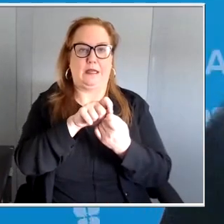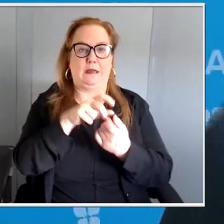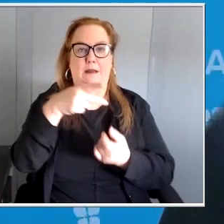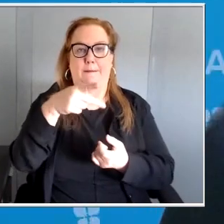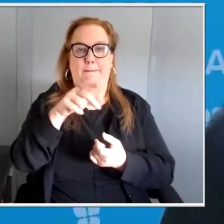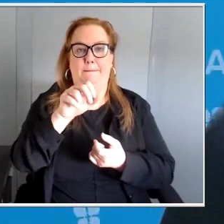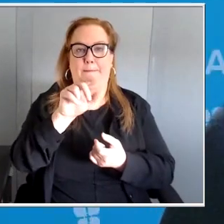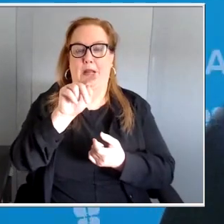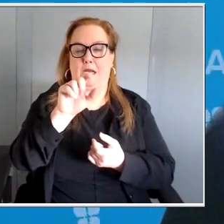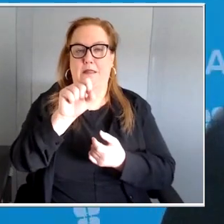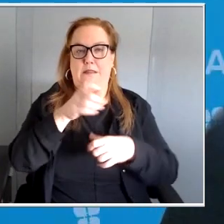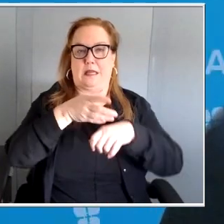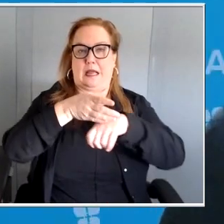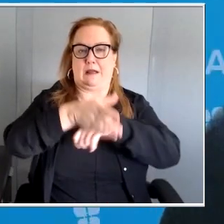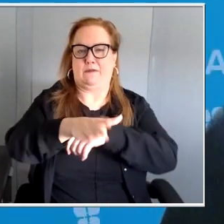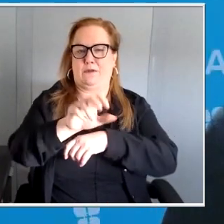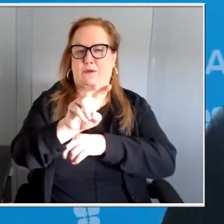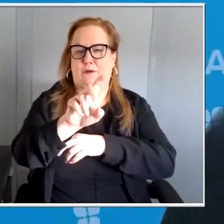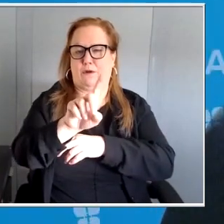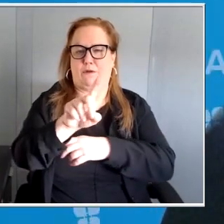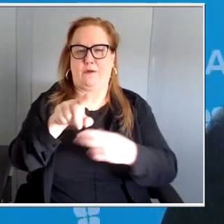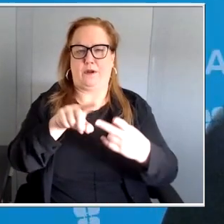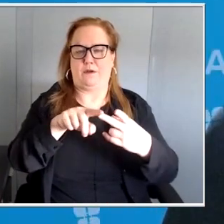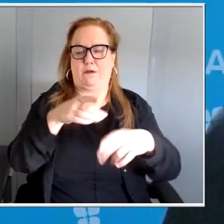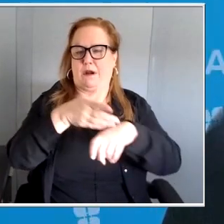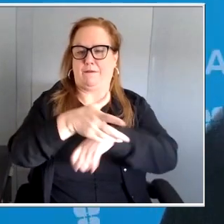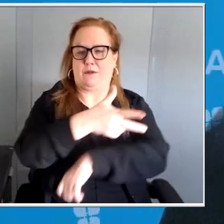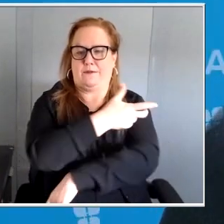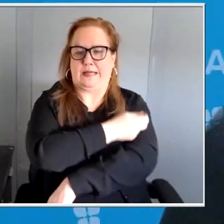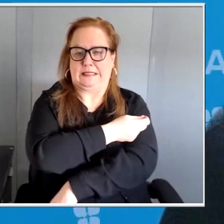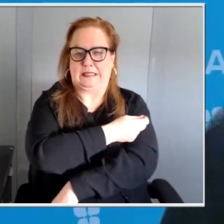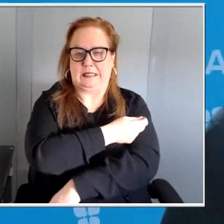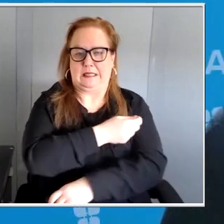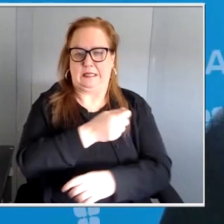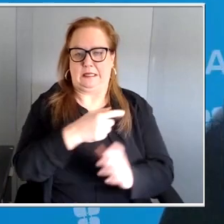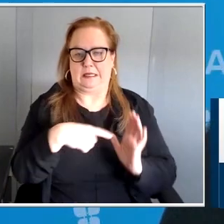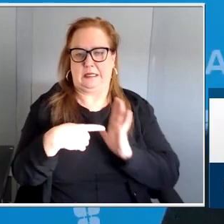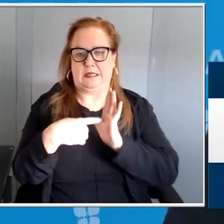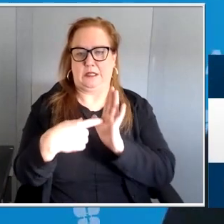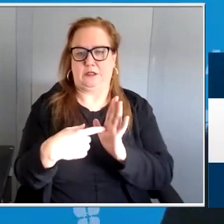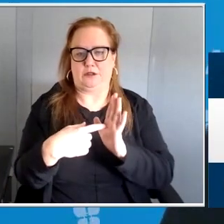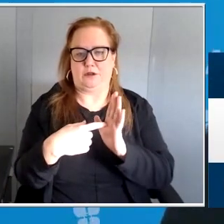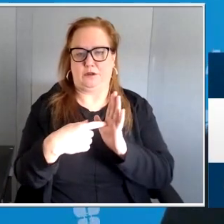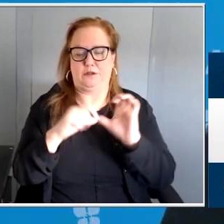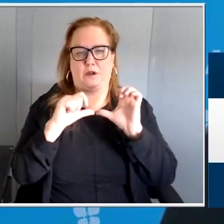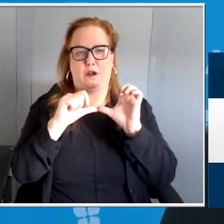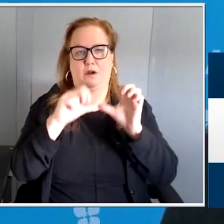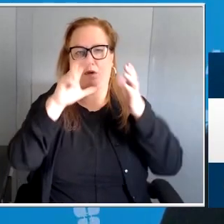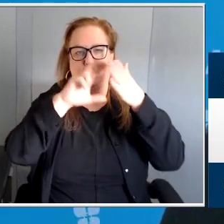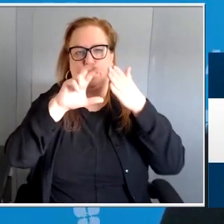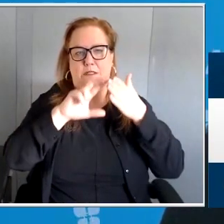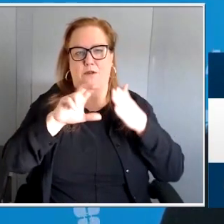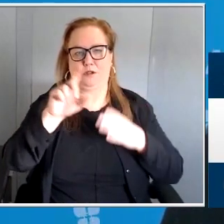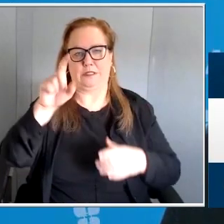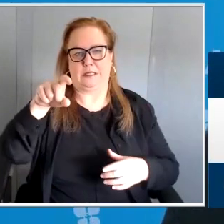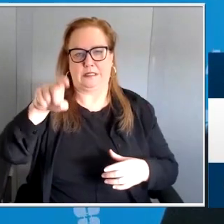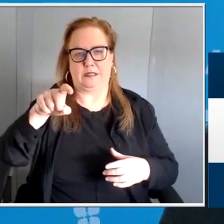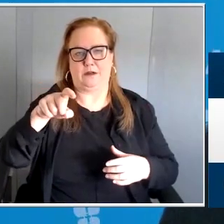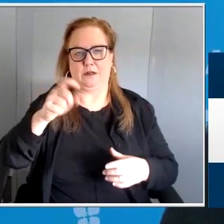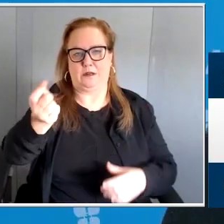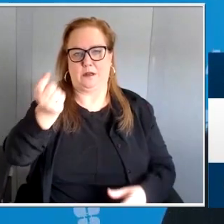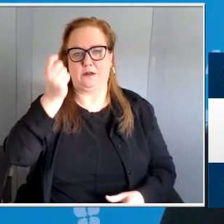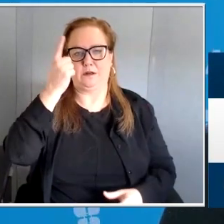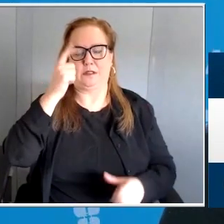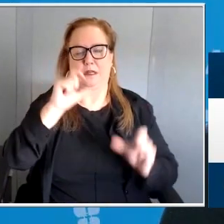POTS after COVID or after the vaccine, but it just shows that ongoing research is necessary to really understand